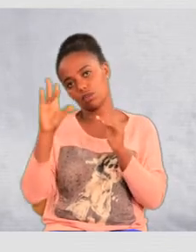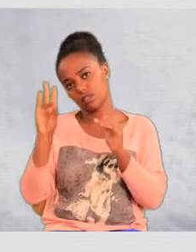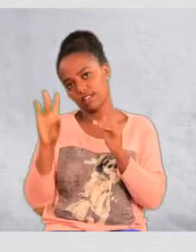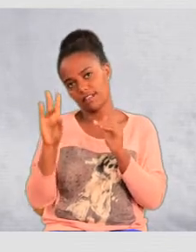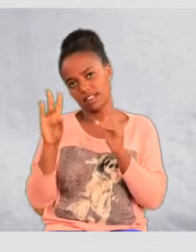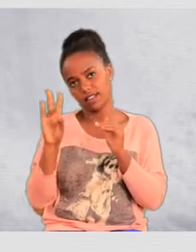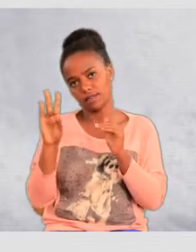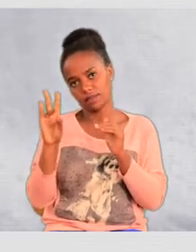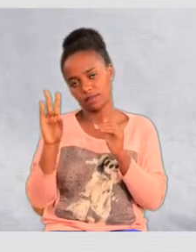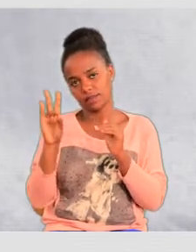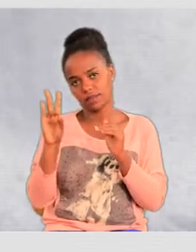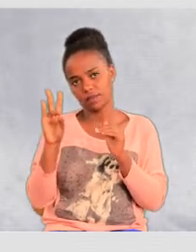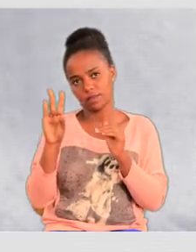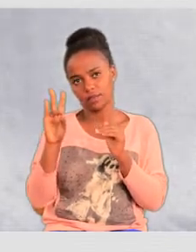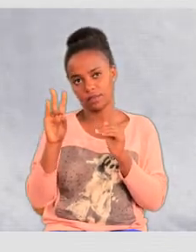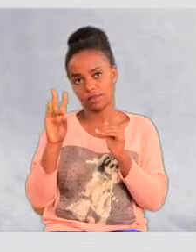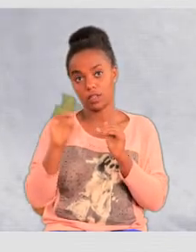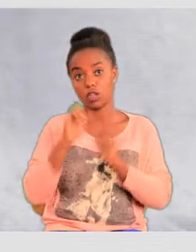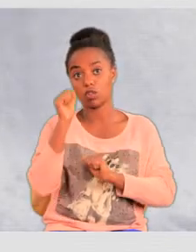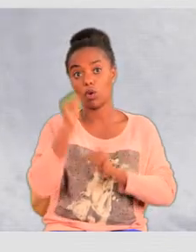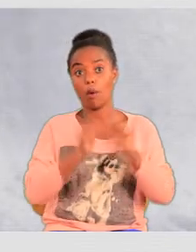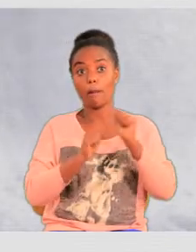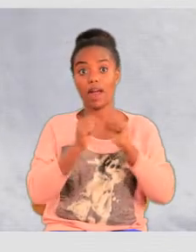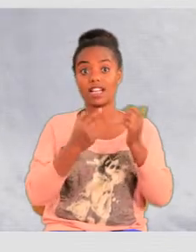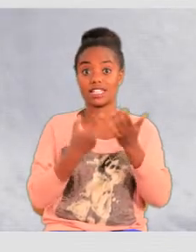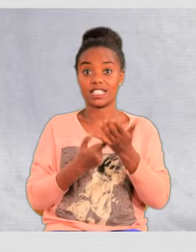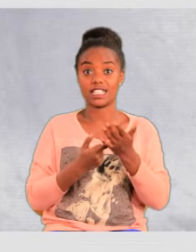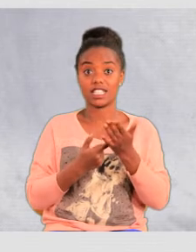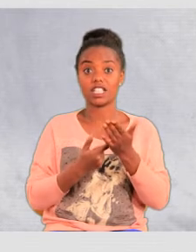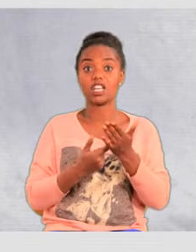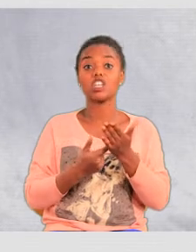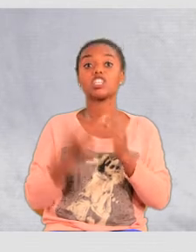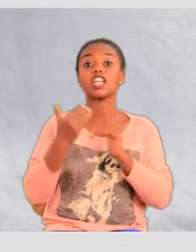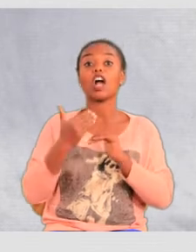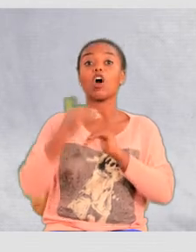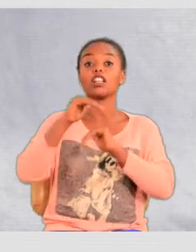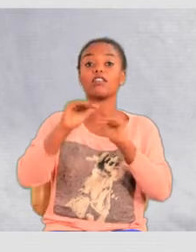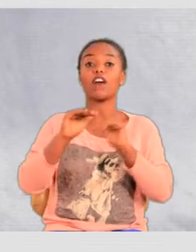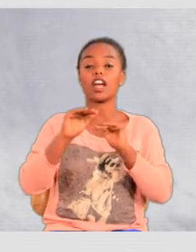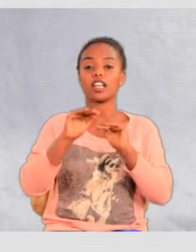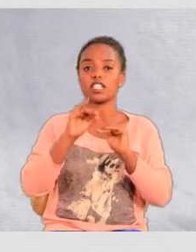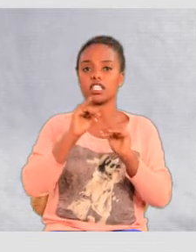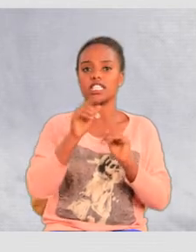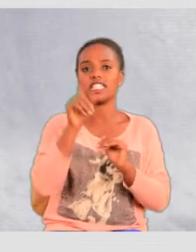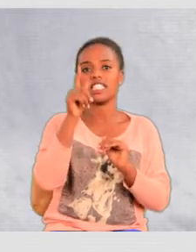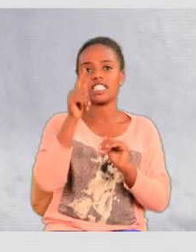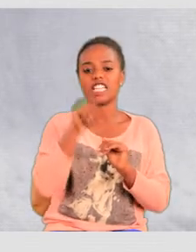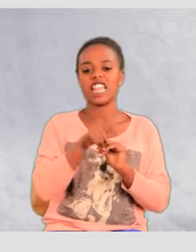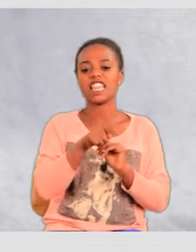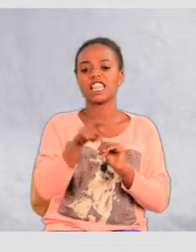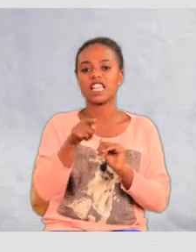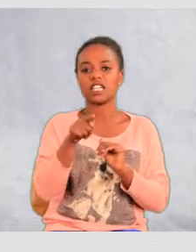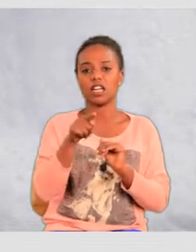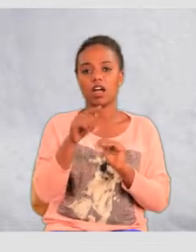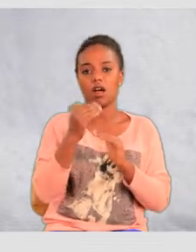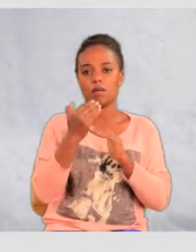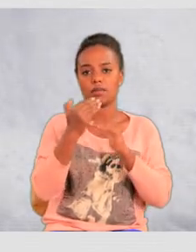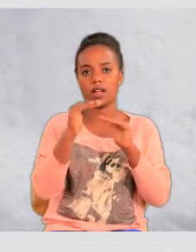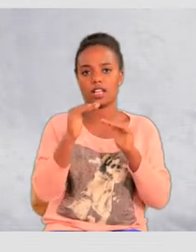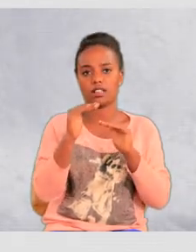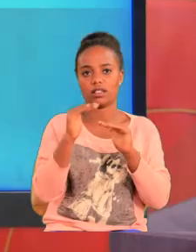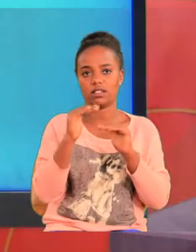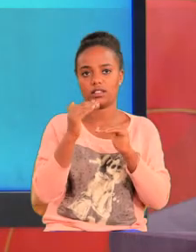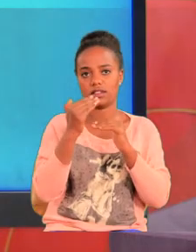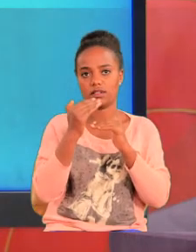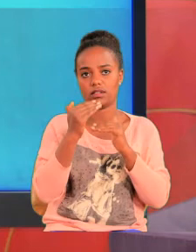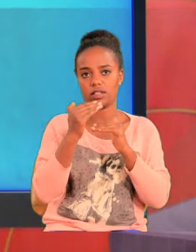7. To compare this, the quantifier is there is. This is existential quantifier, there